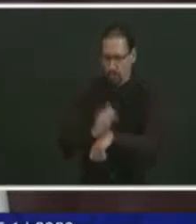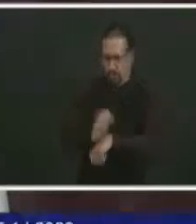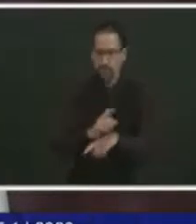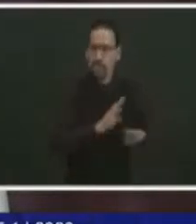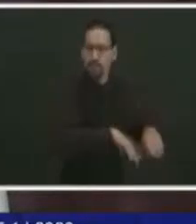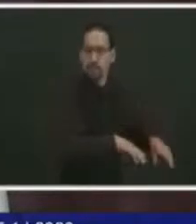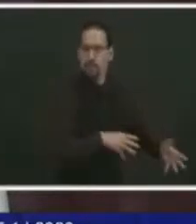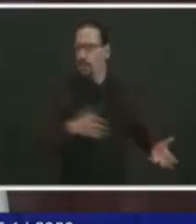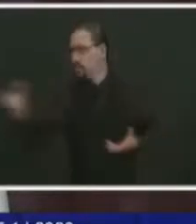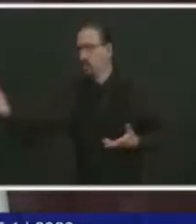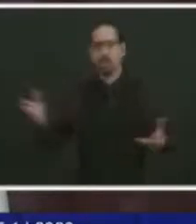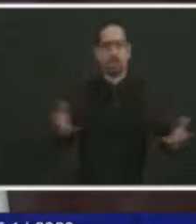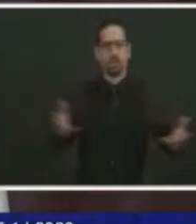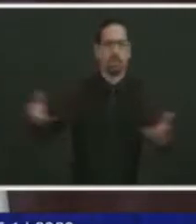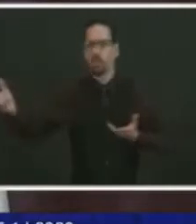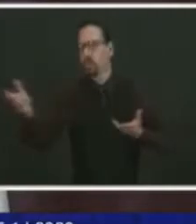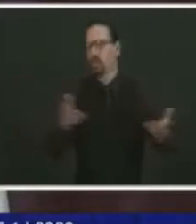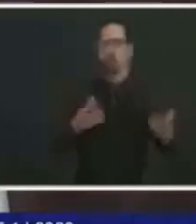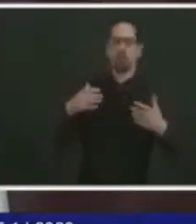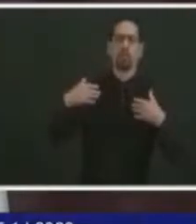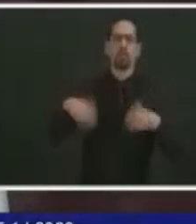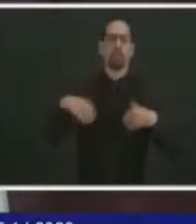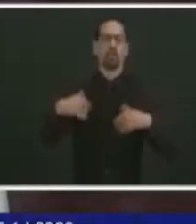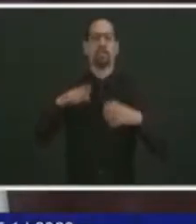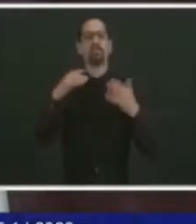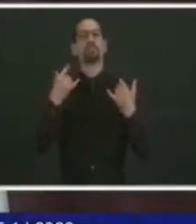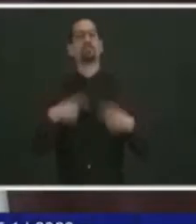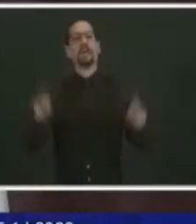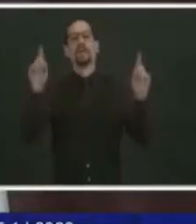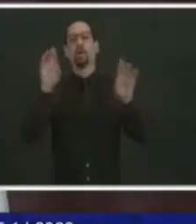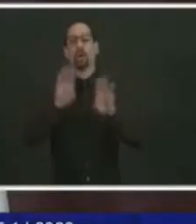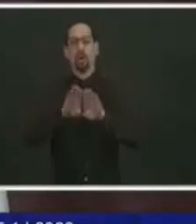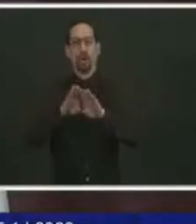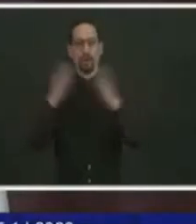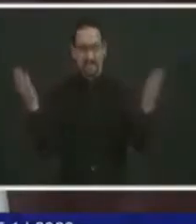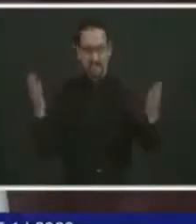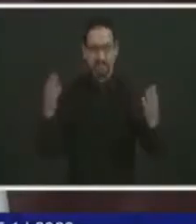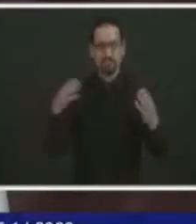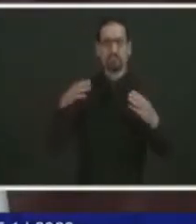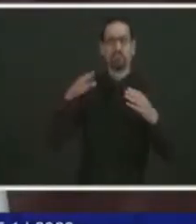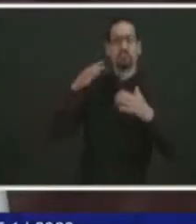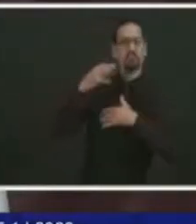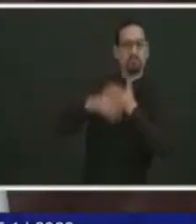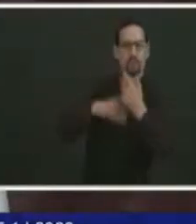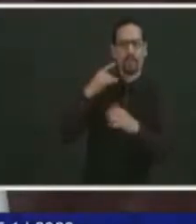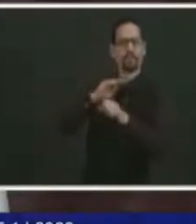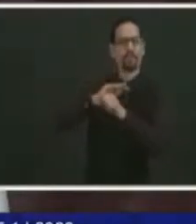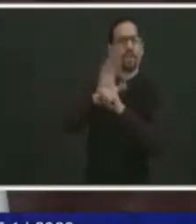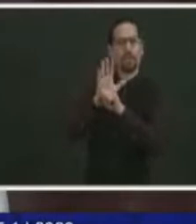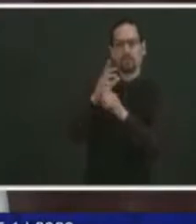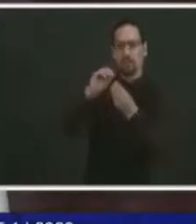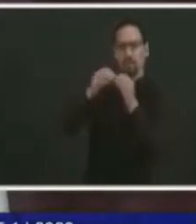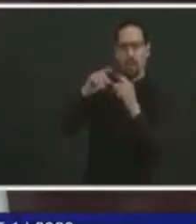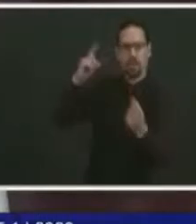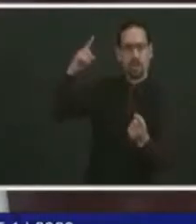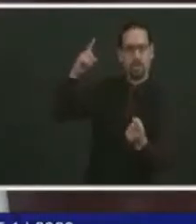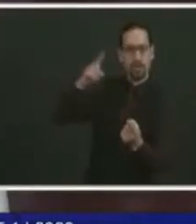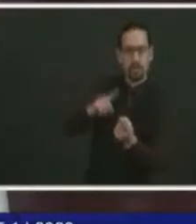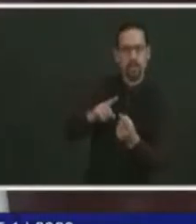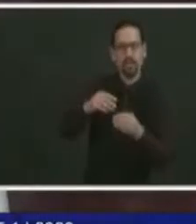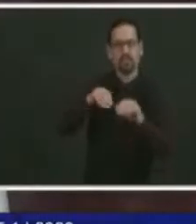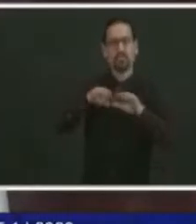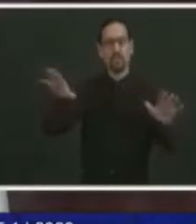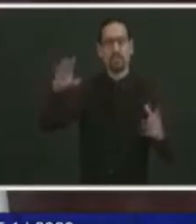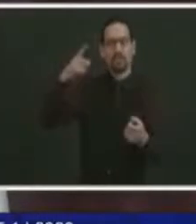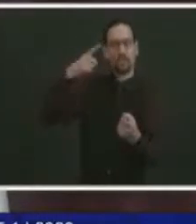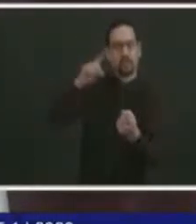well. And today, because we're in the place we're at, virus is in a better place, hospitalizations are stable,